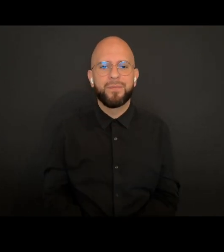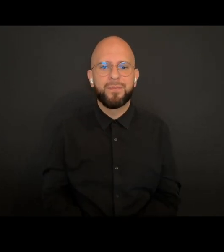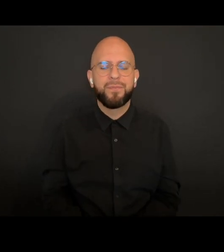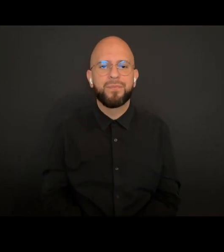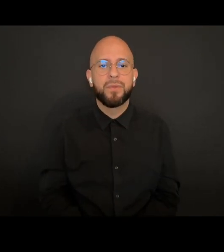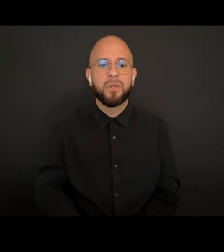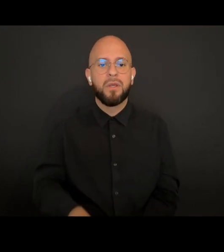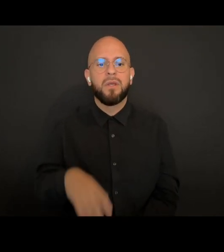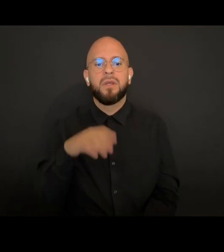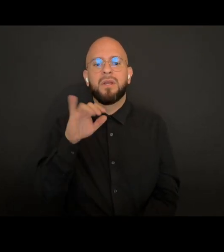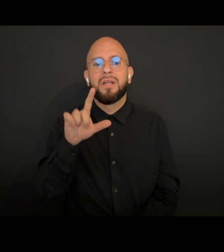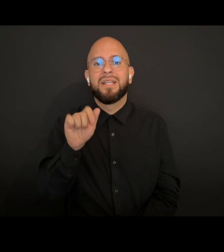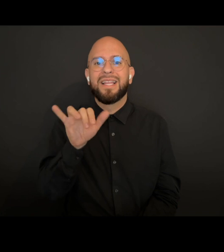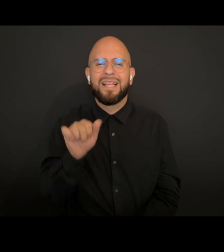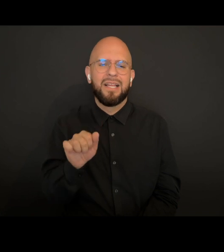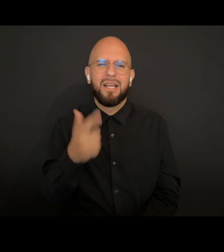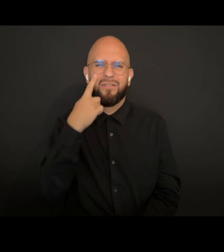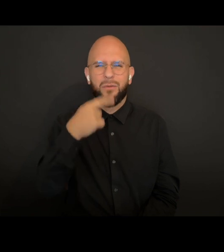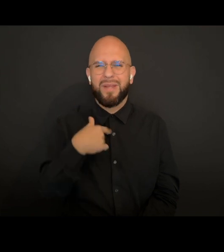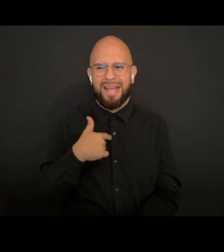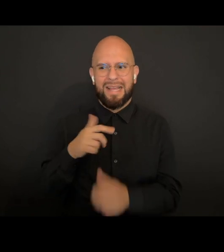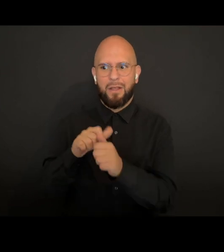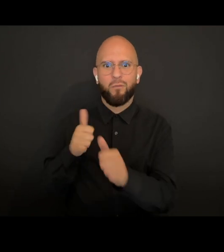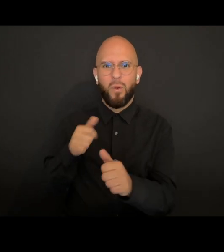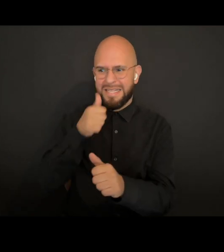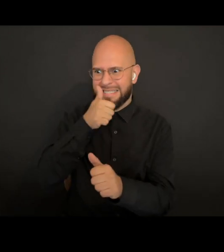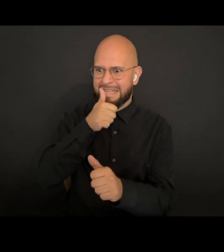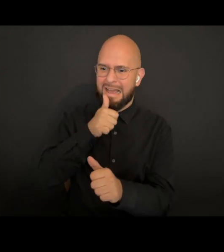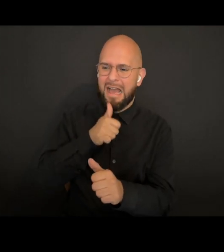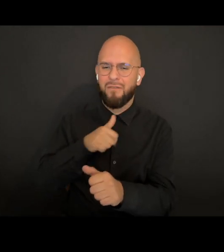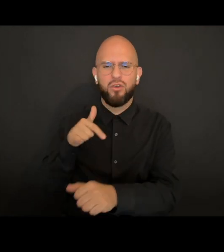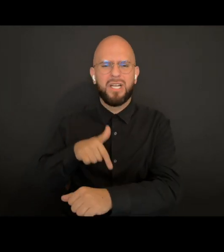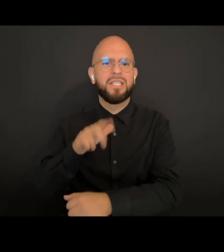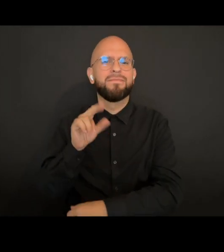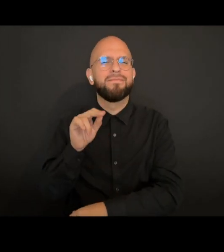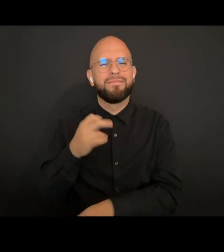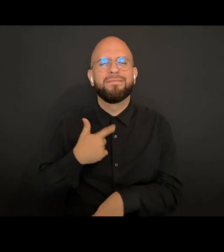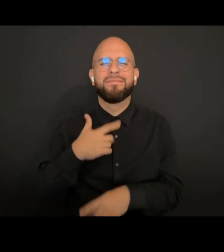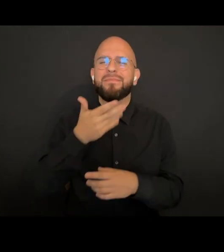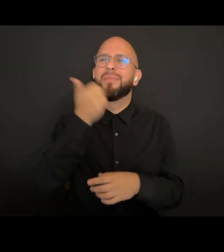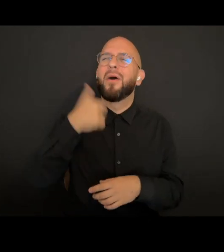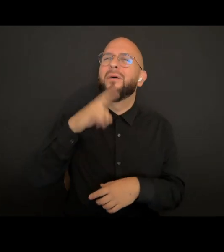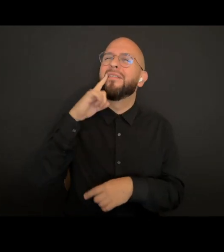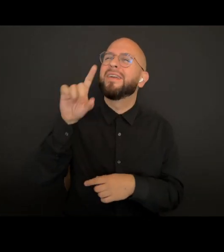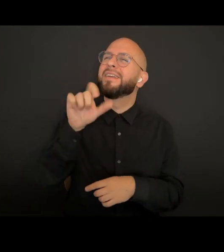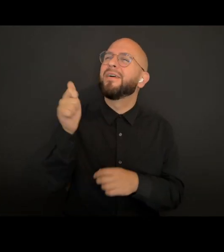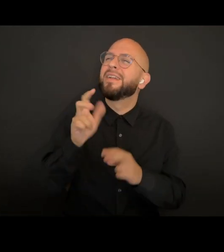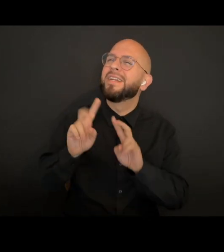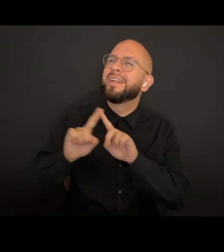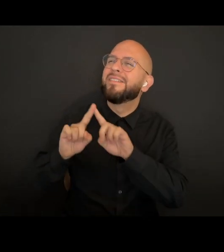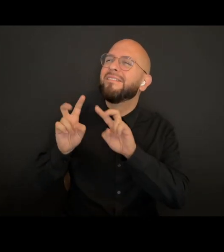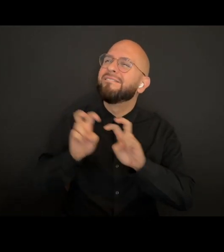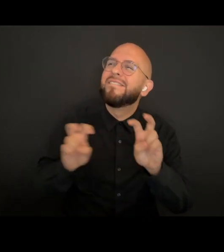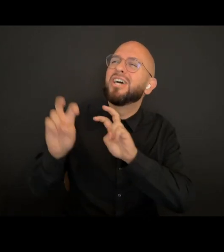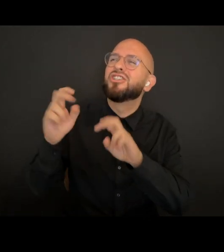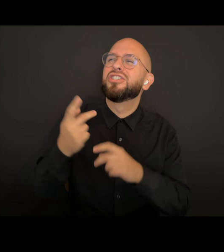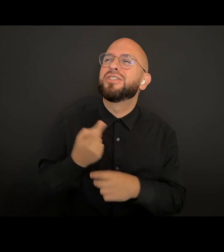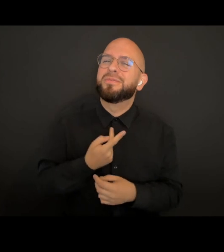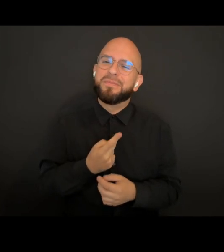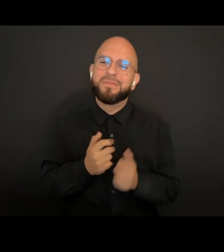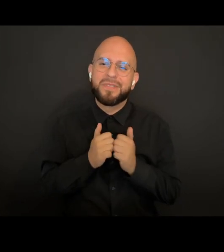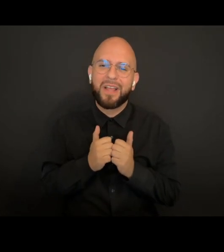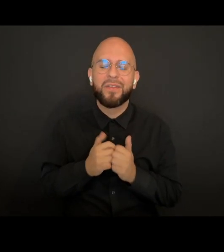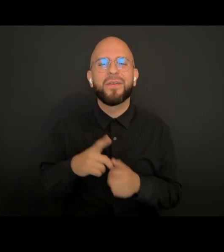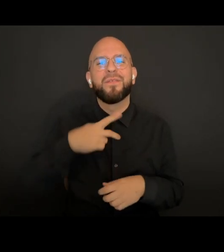me, I try not to think about when he suffered. I try to think about going on adventures with him. One adventure me and